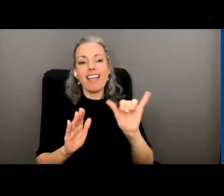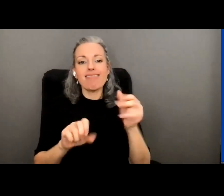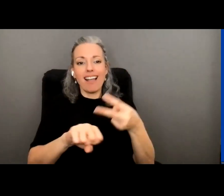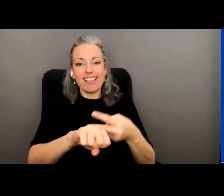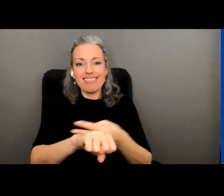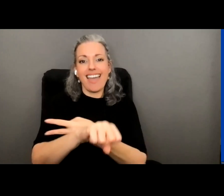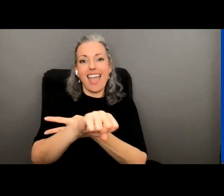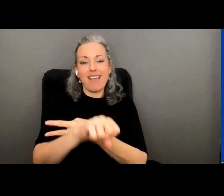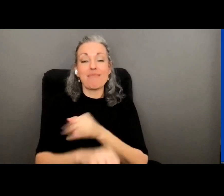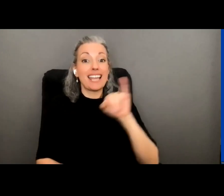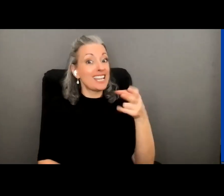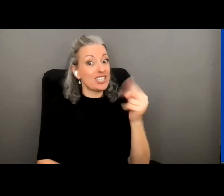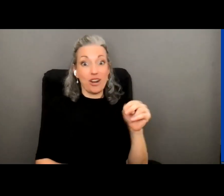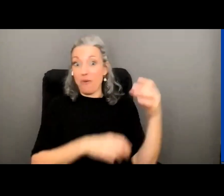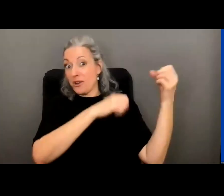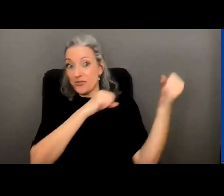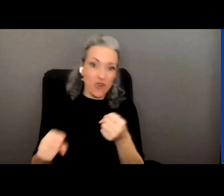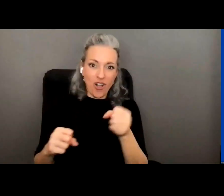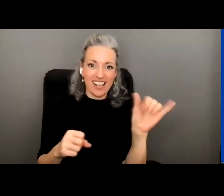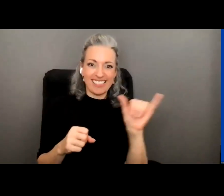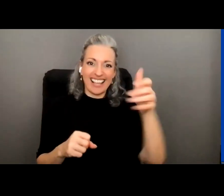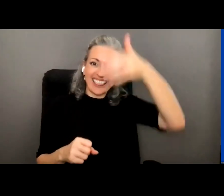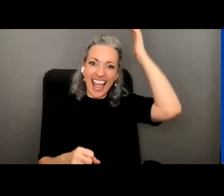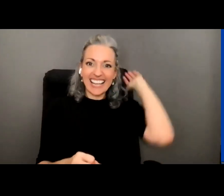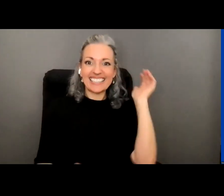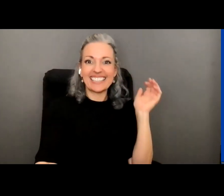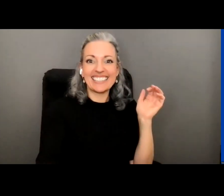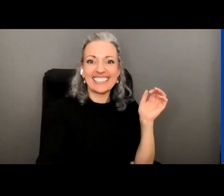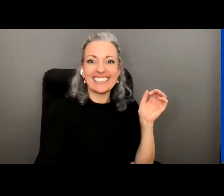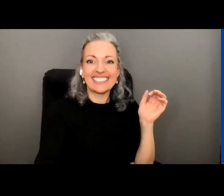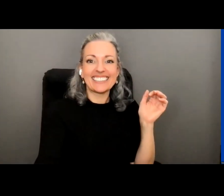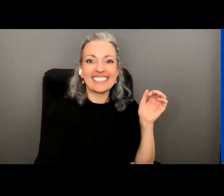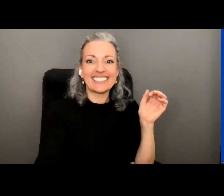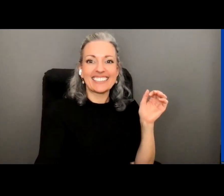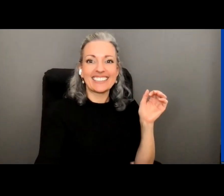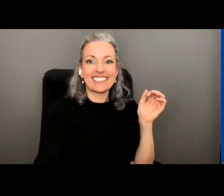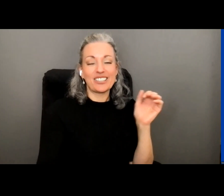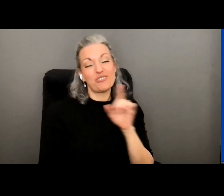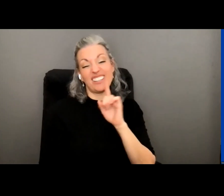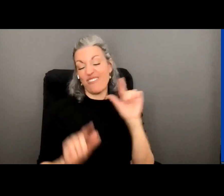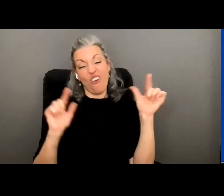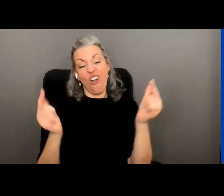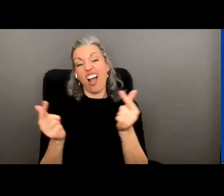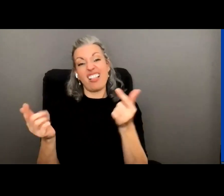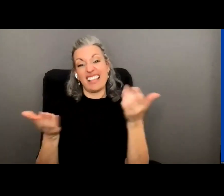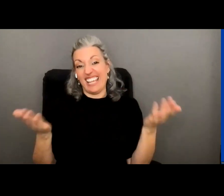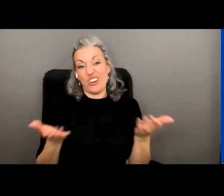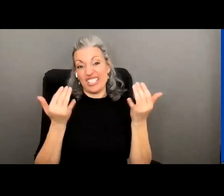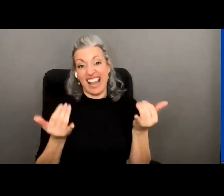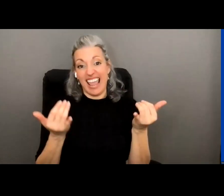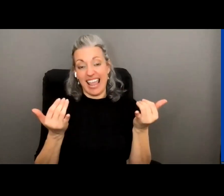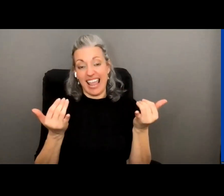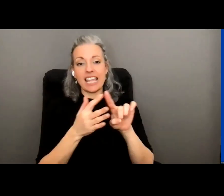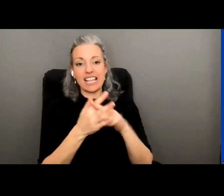has definitely roared in like a lion for all of us working on the master plan for aging. It started on